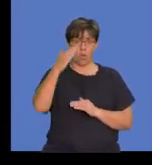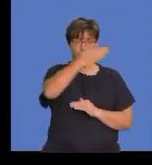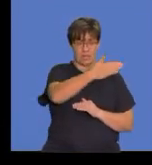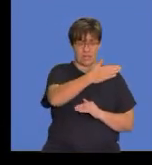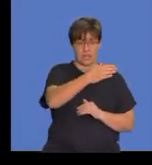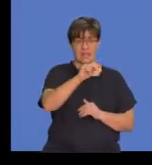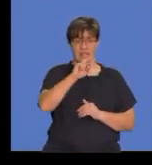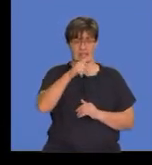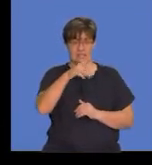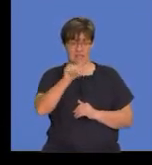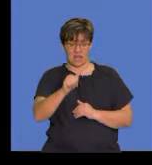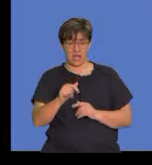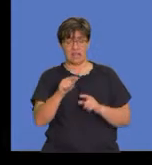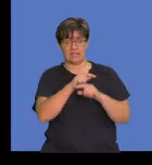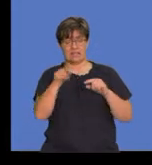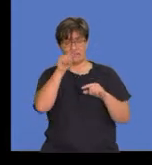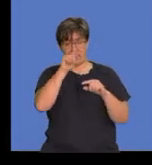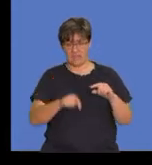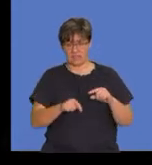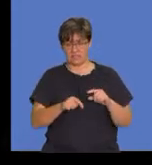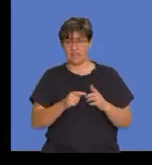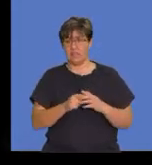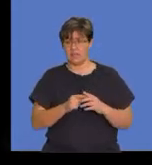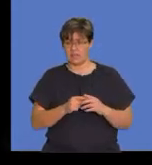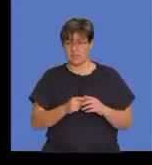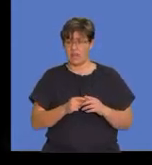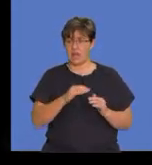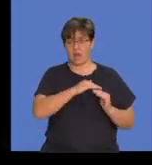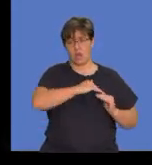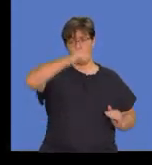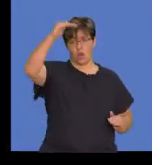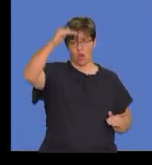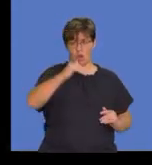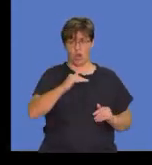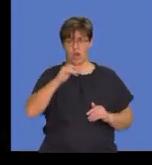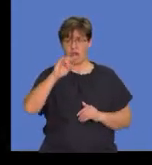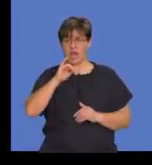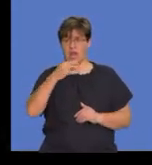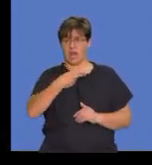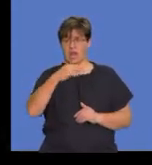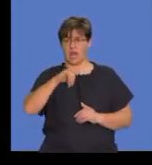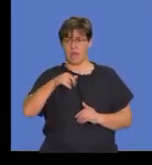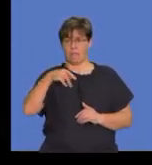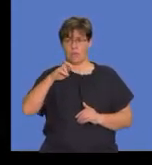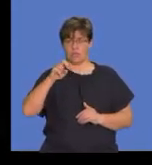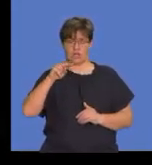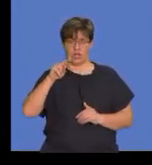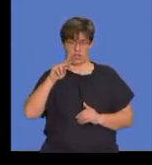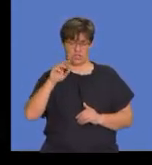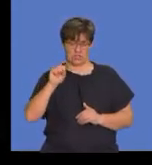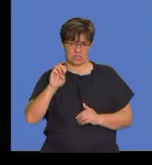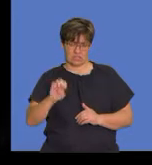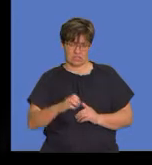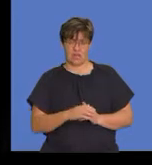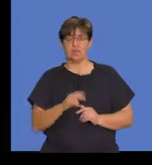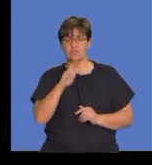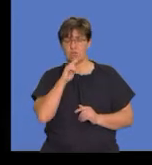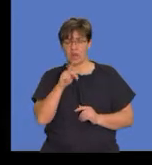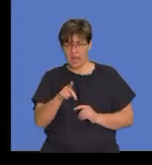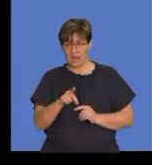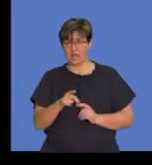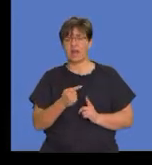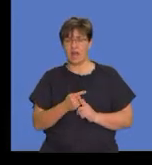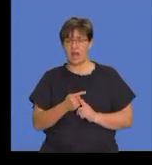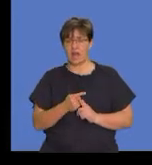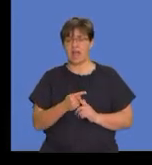angle theta divided by the length of the hypotenuse. And this ratio becomes what we call the sine of